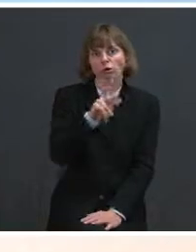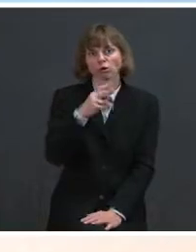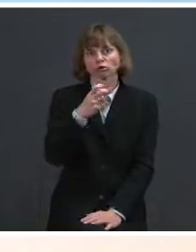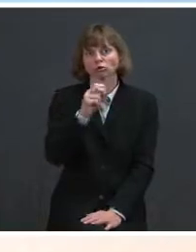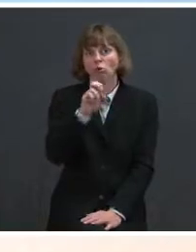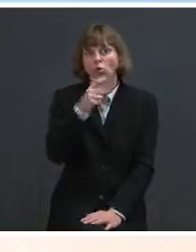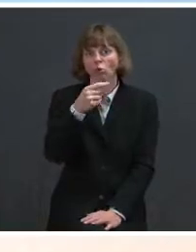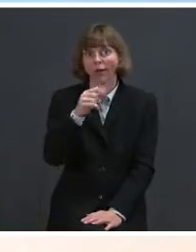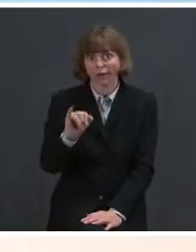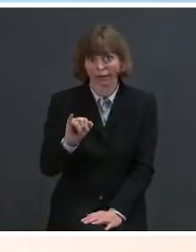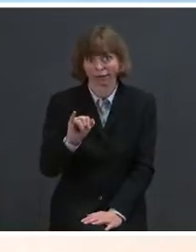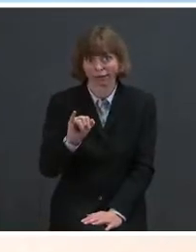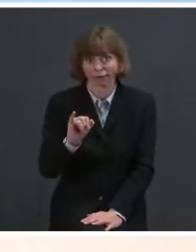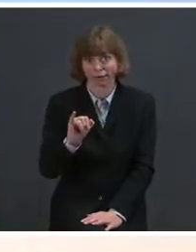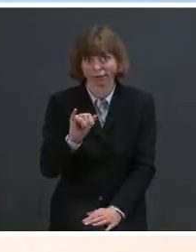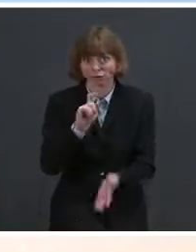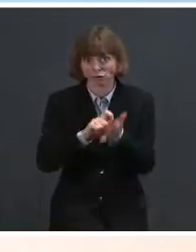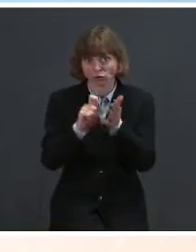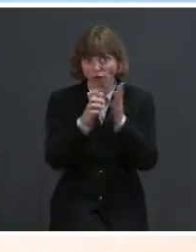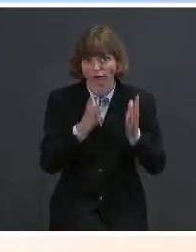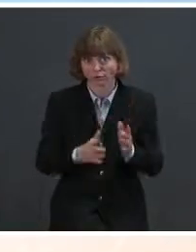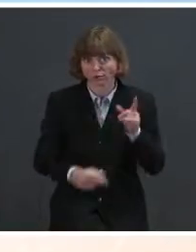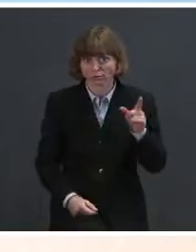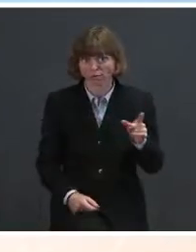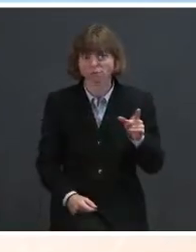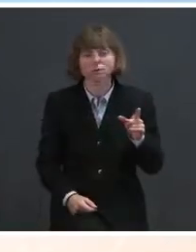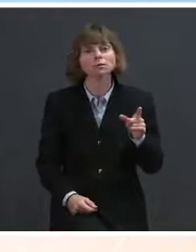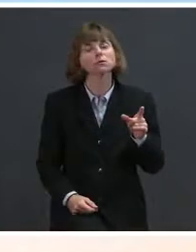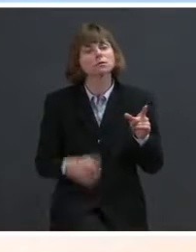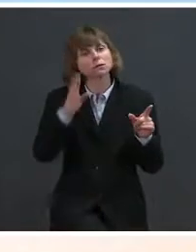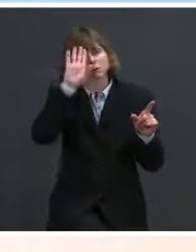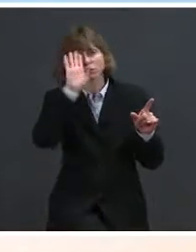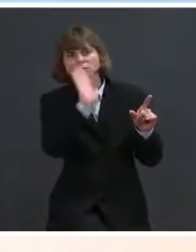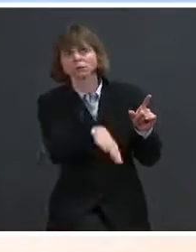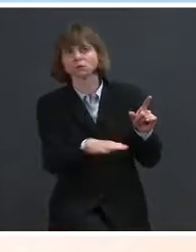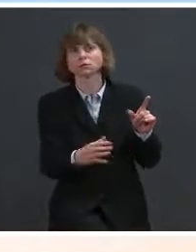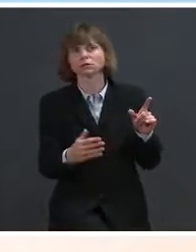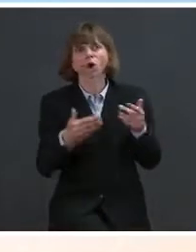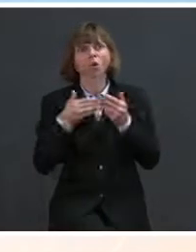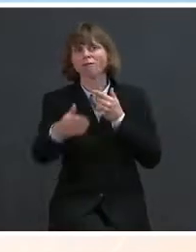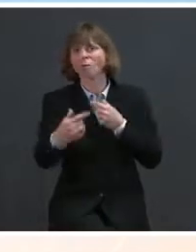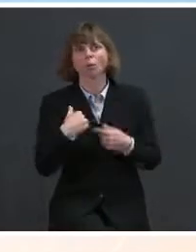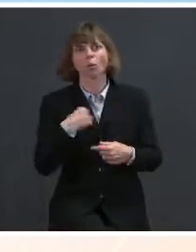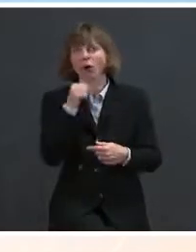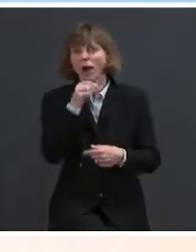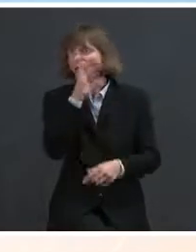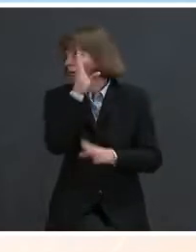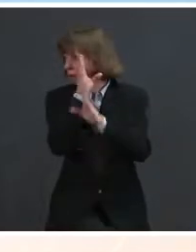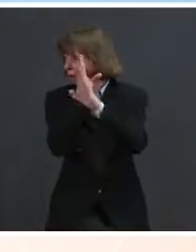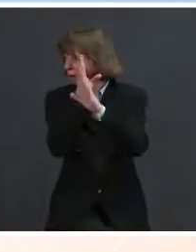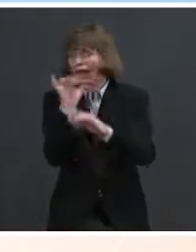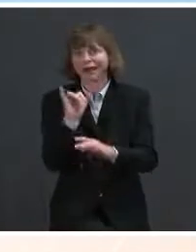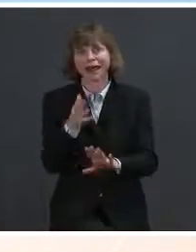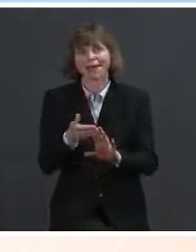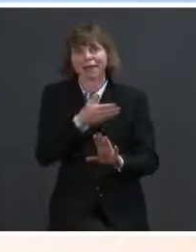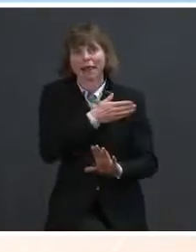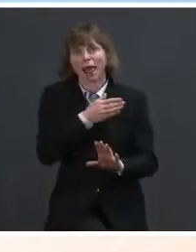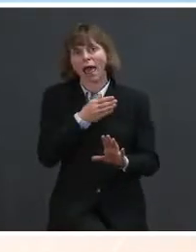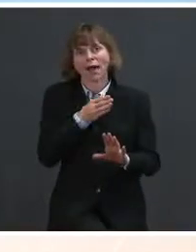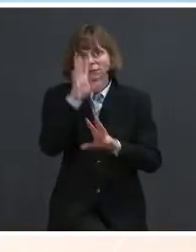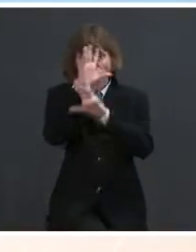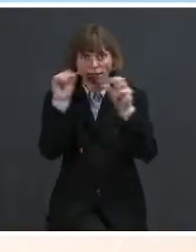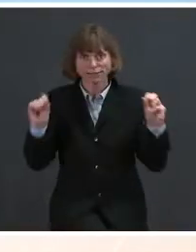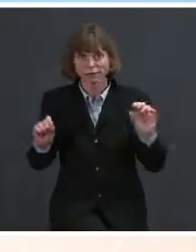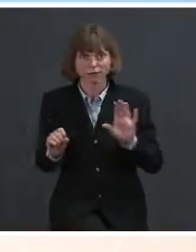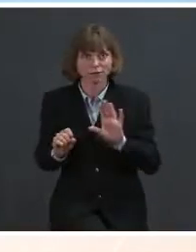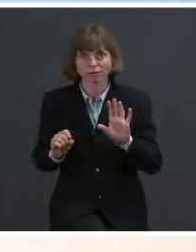that going forward, we are not going to give them the blank check the last administration did, either on how they treat their own citizens or how they operate in the